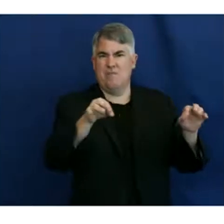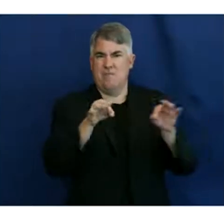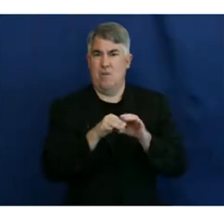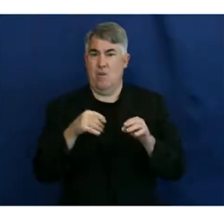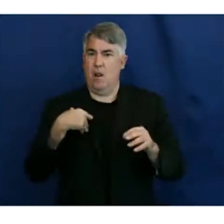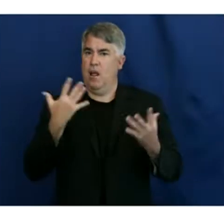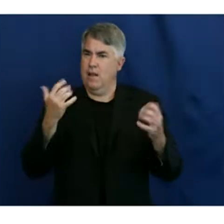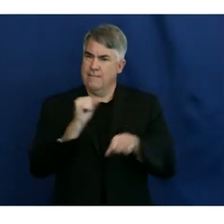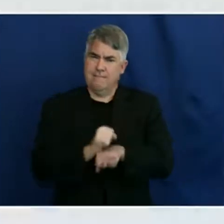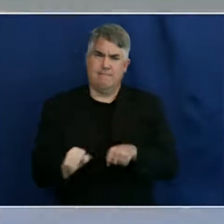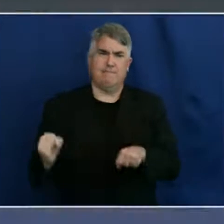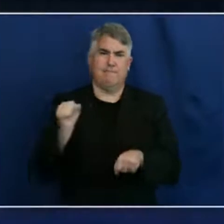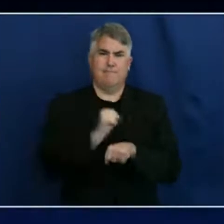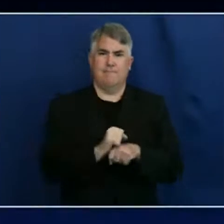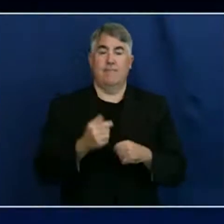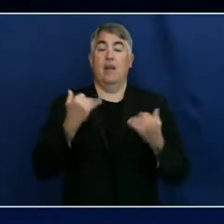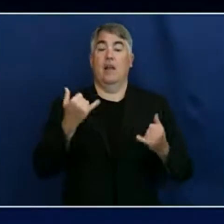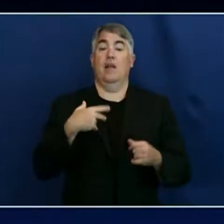but we're going to continue.